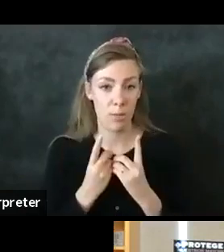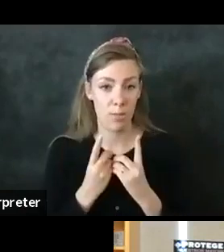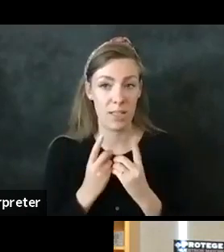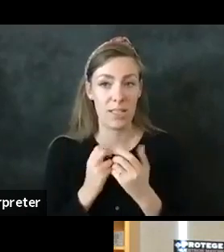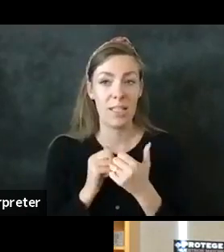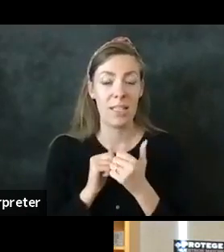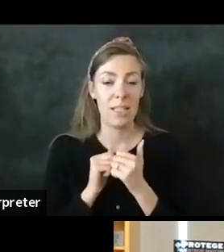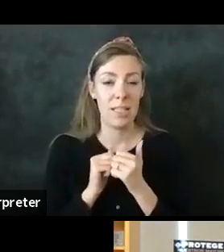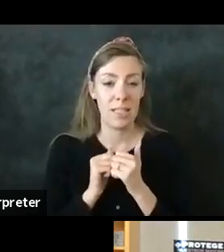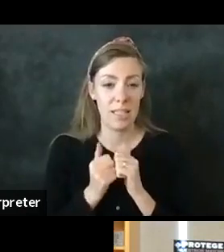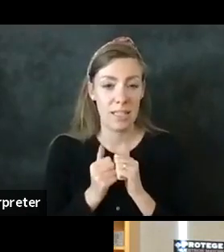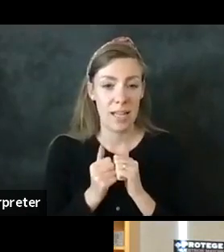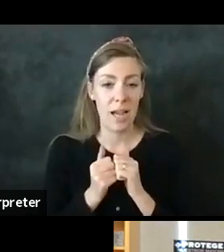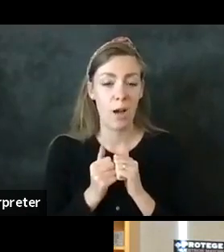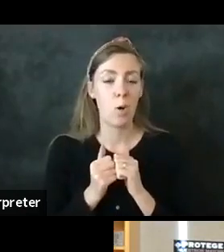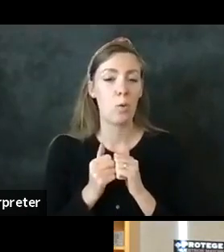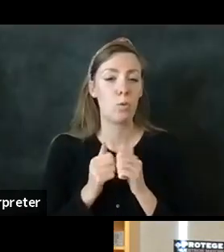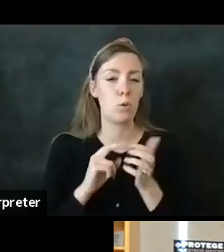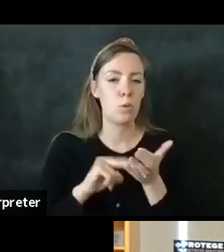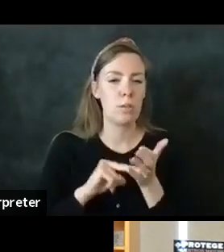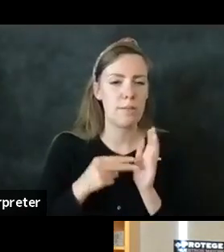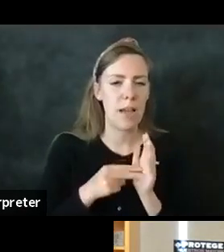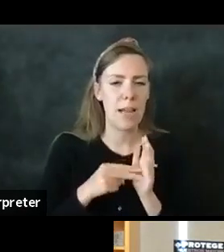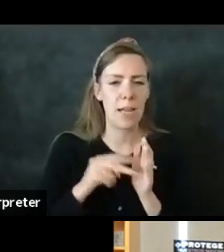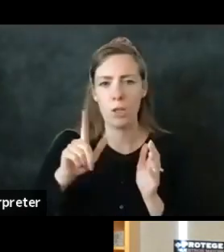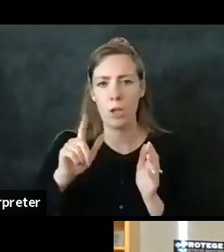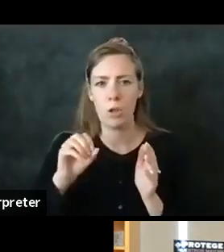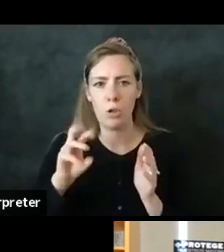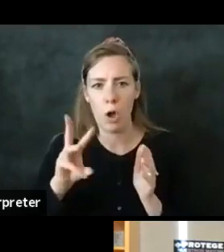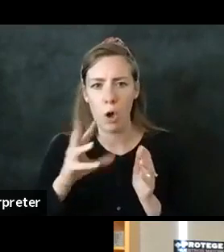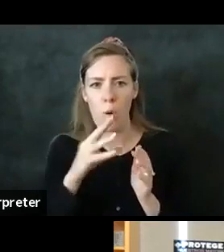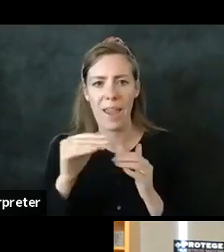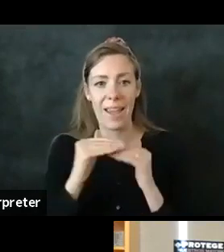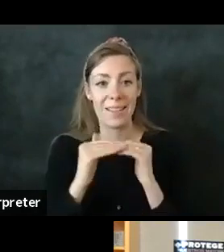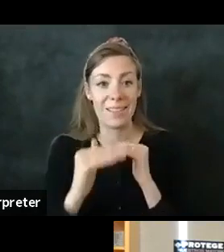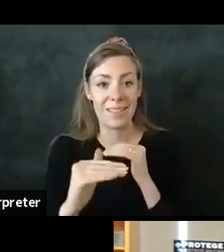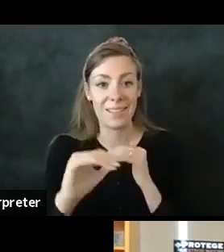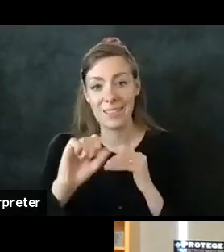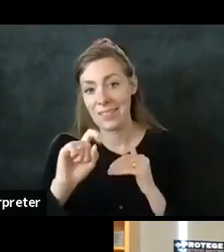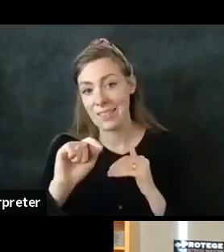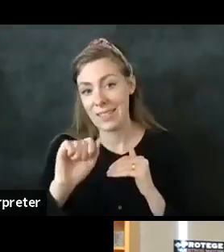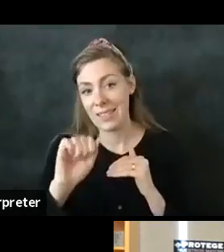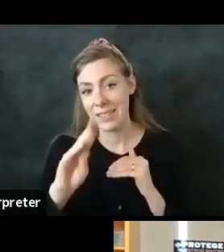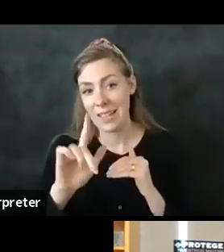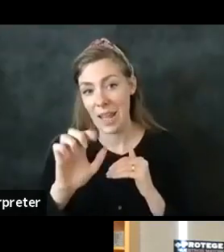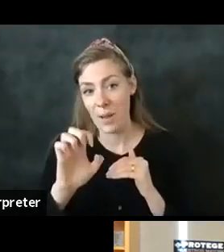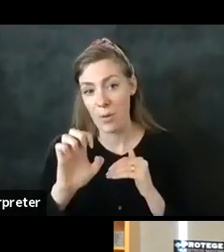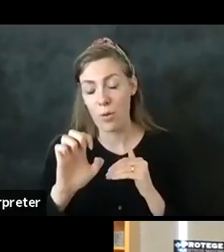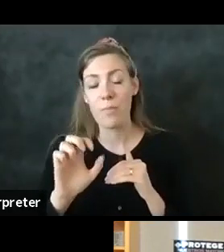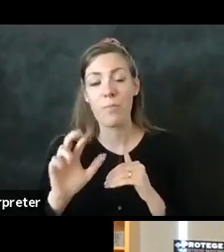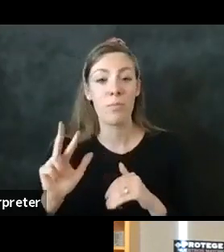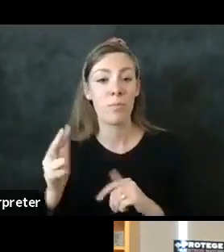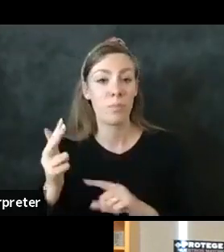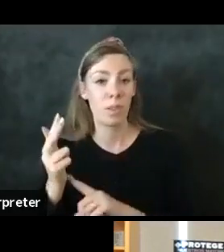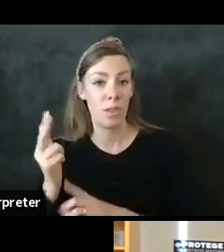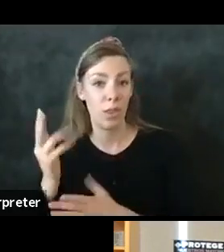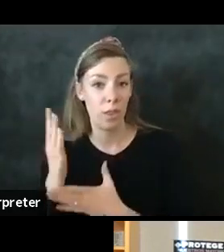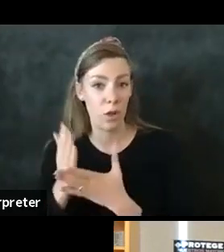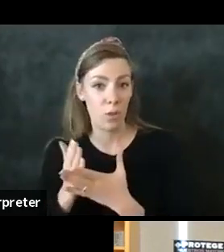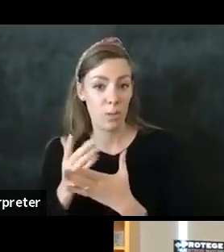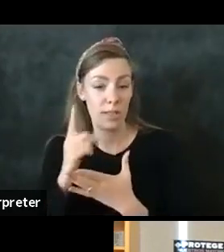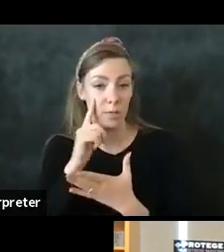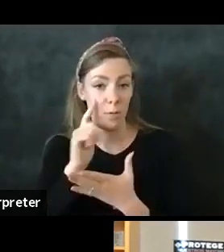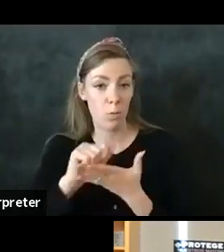will define low and stable. The third piece of the requirement for lifting the mask